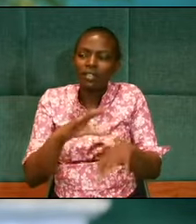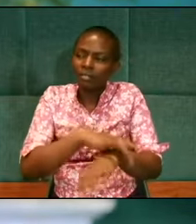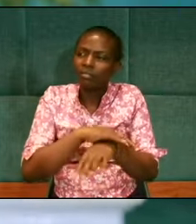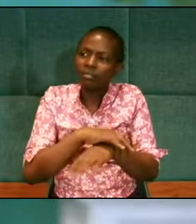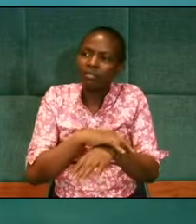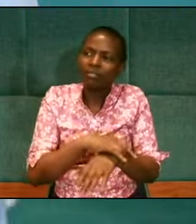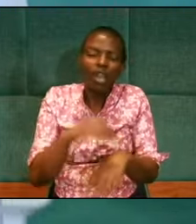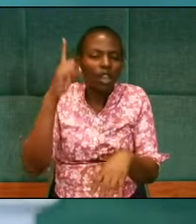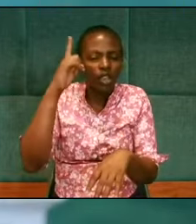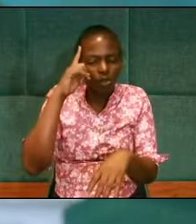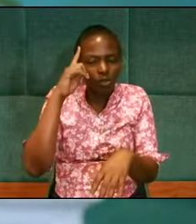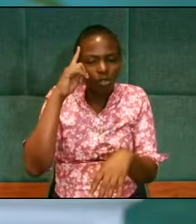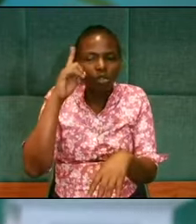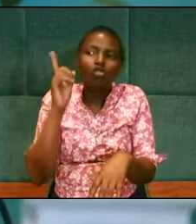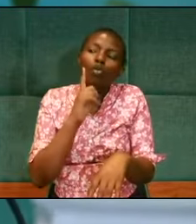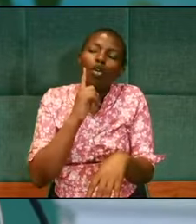He knows tomorrow.